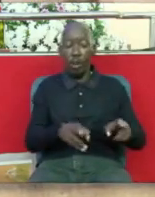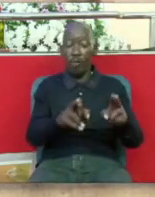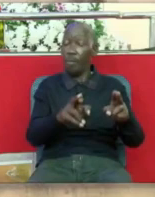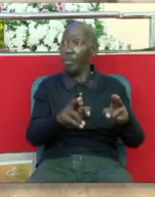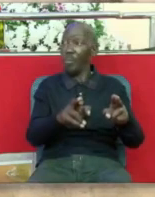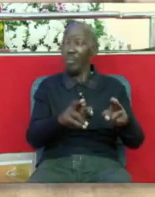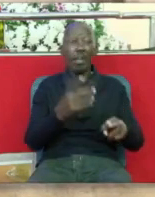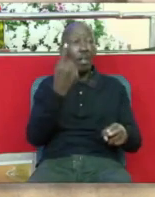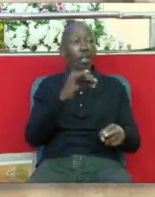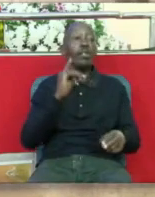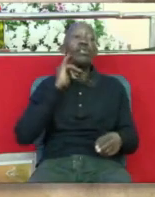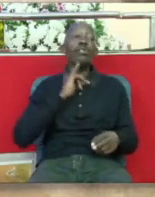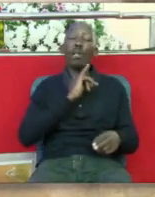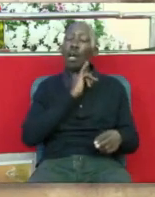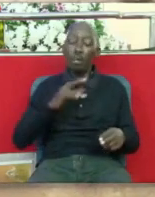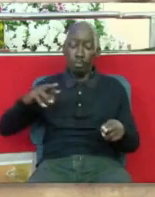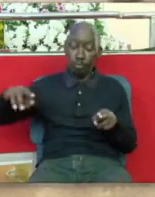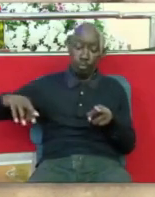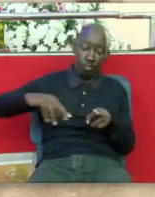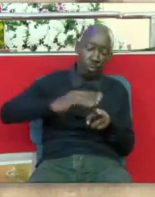The Israelites would have to cross over.